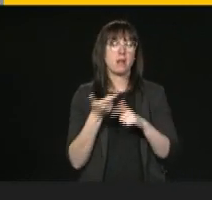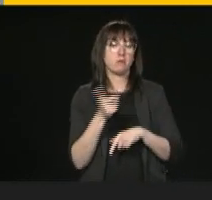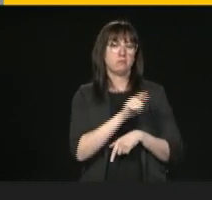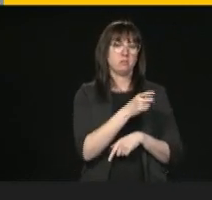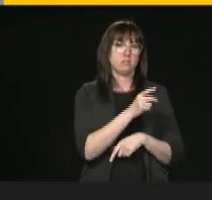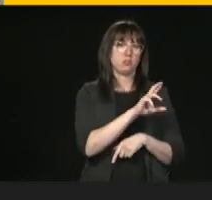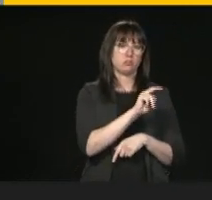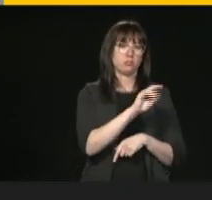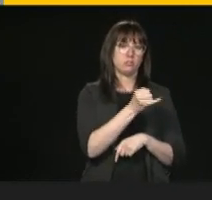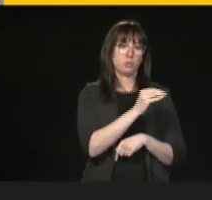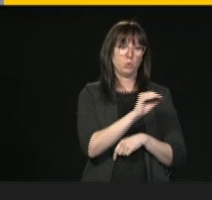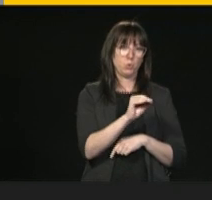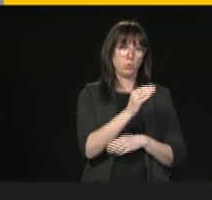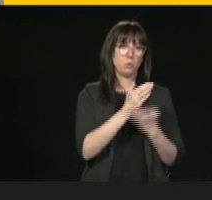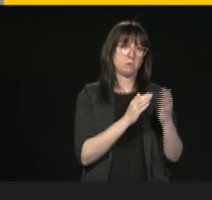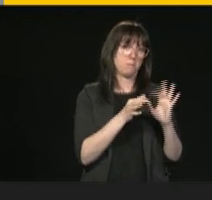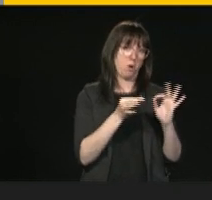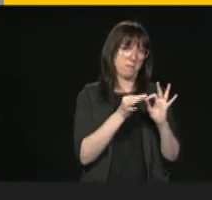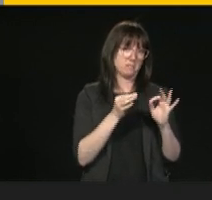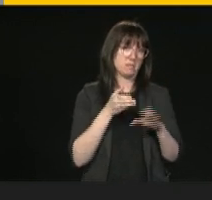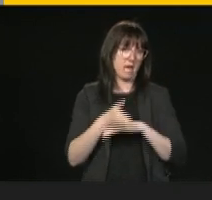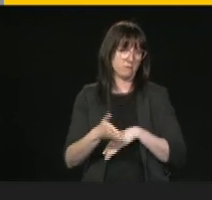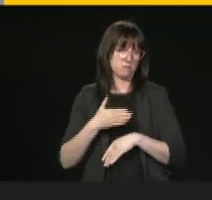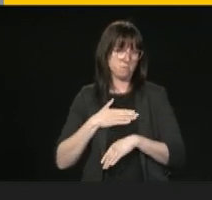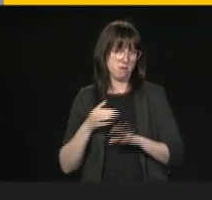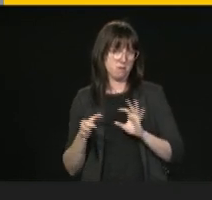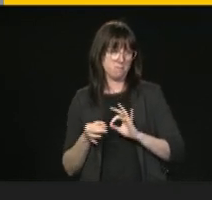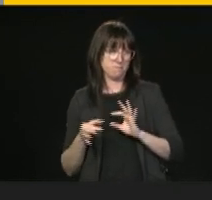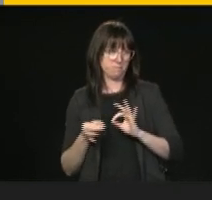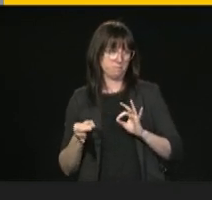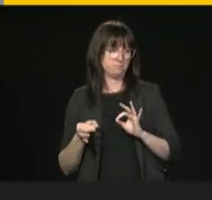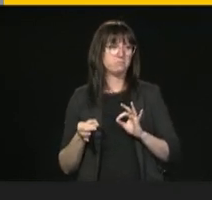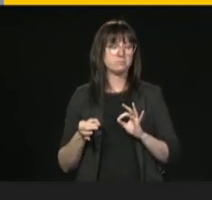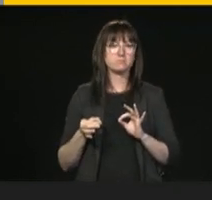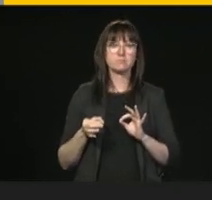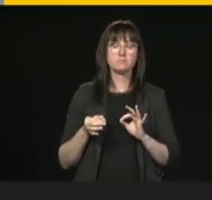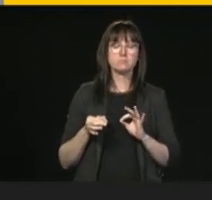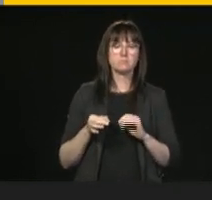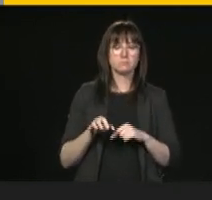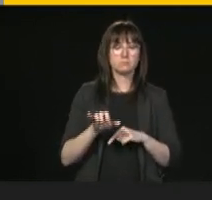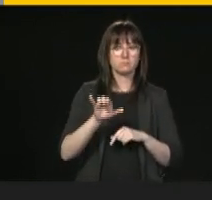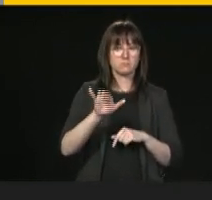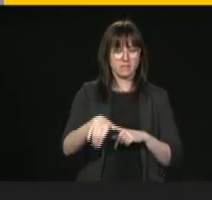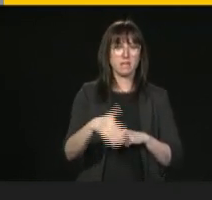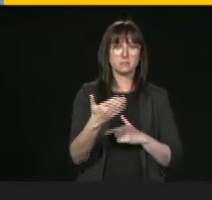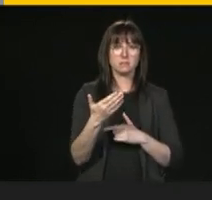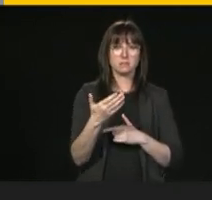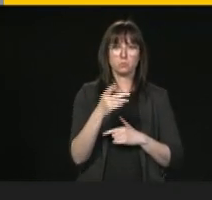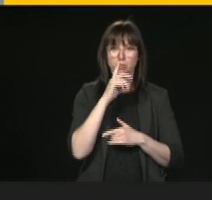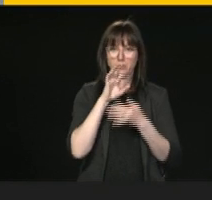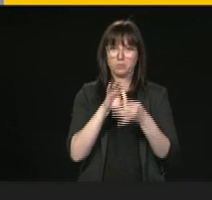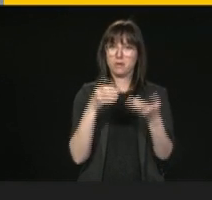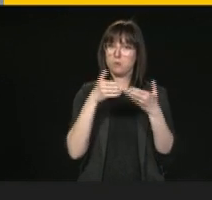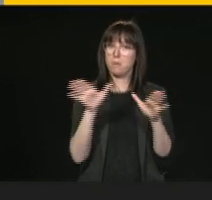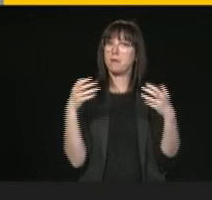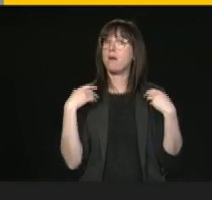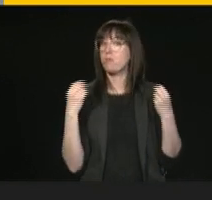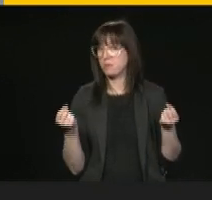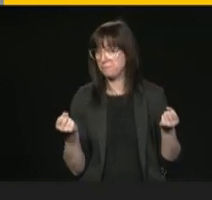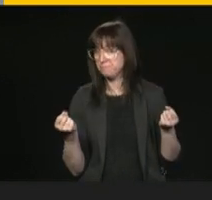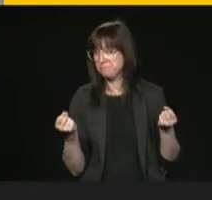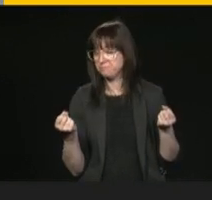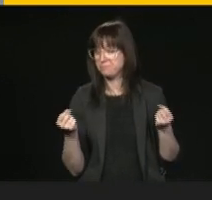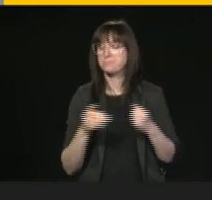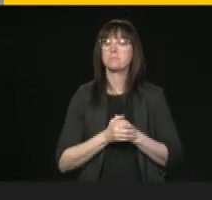comments because that is really a question about public health. And let me just say